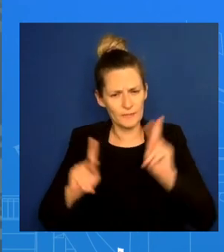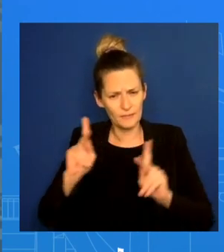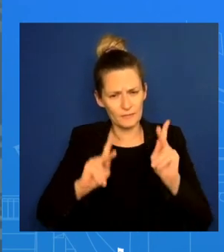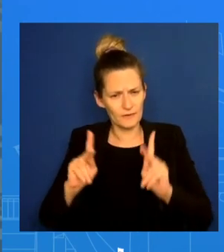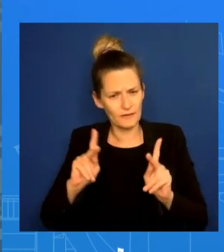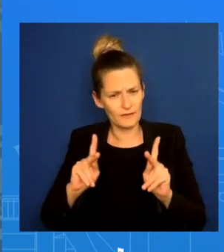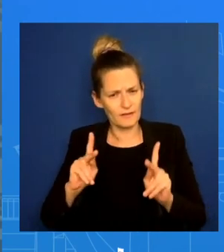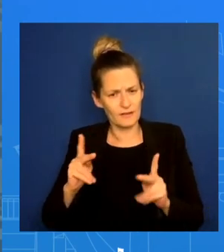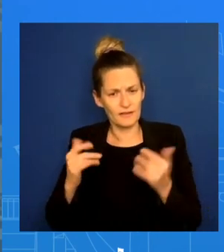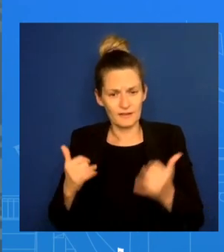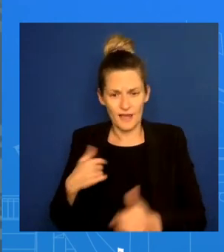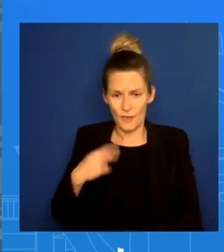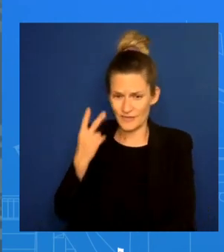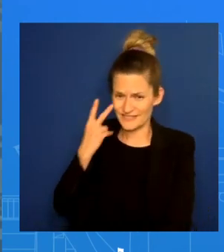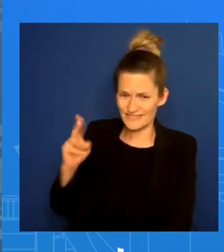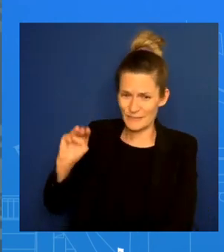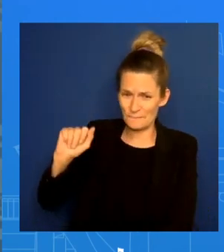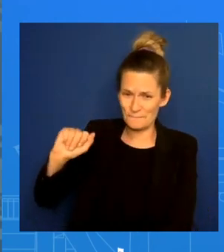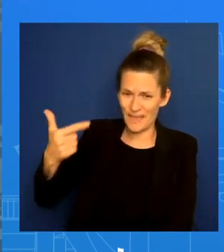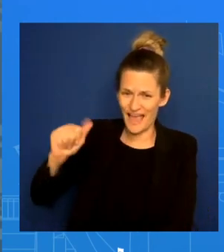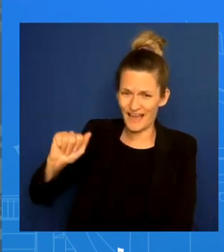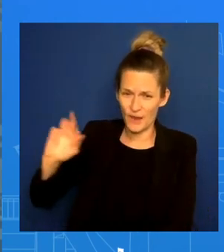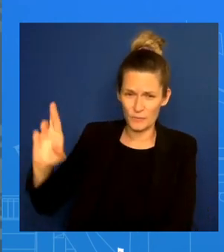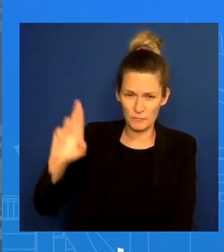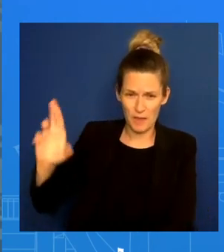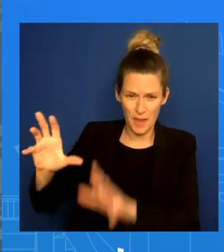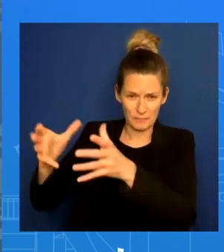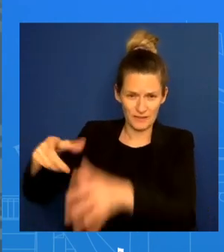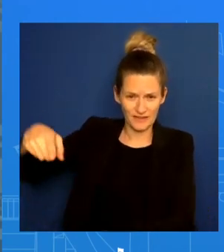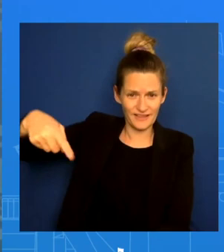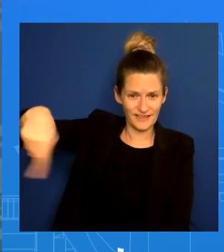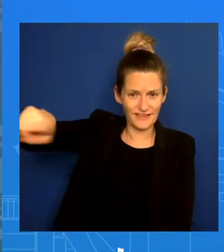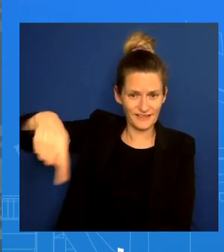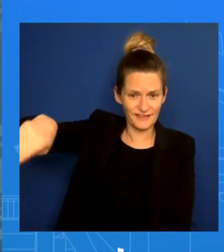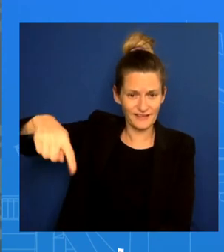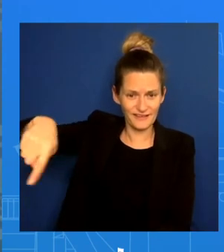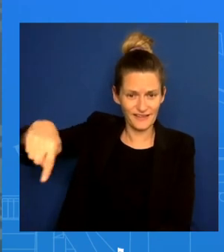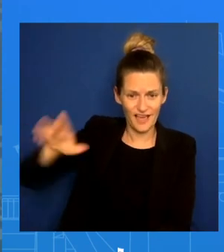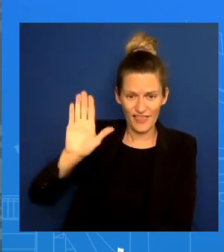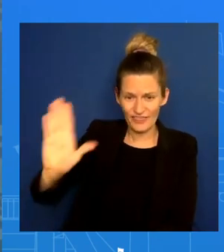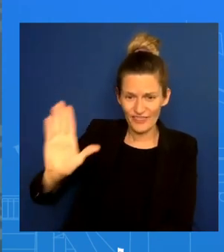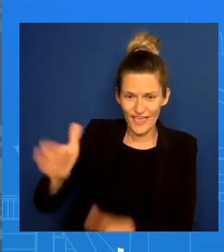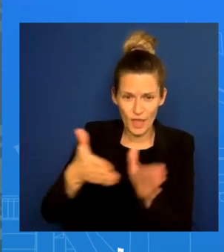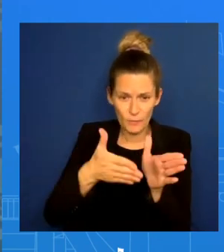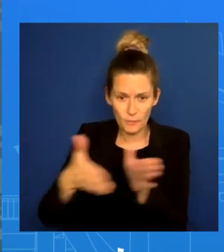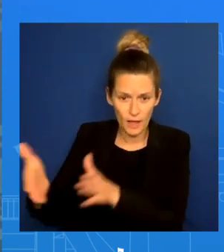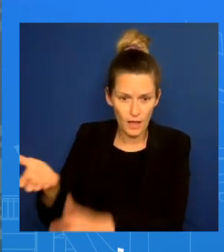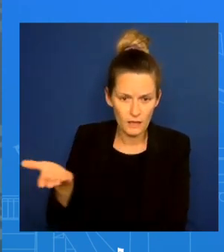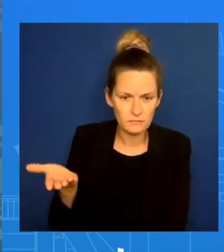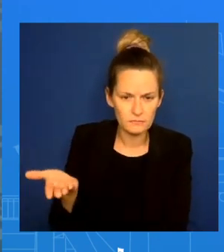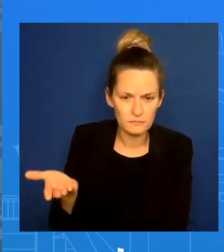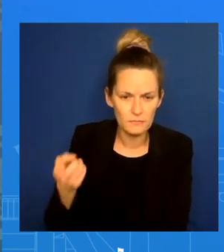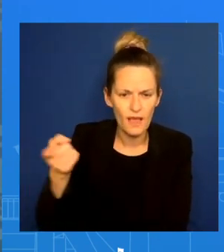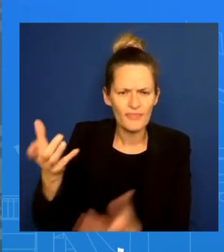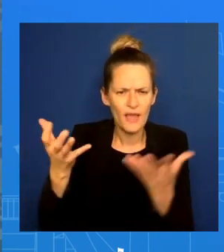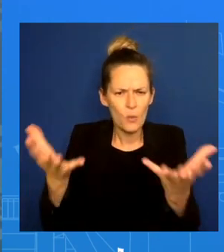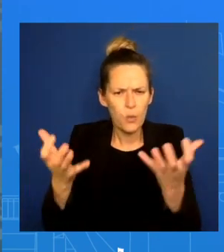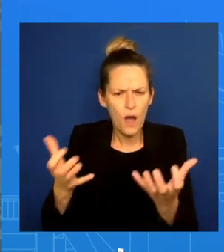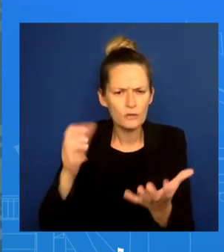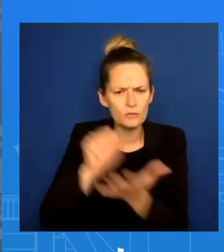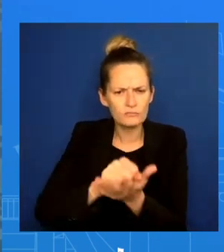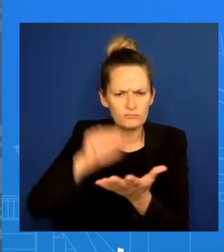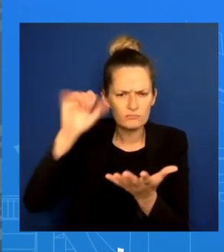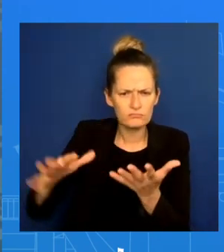plans that's going to take away sunset Medicare, sunset Social Security,